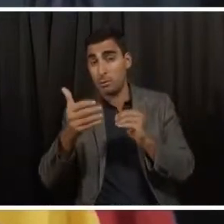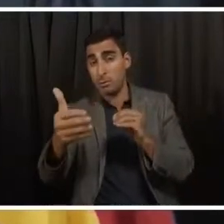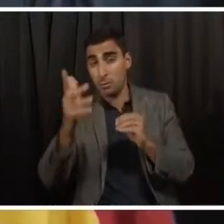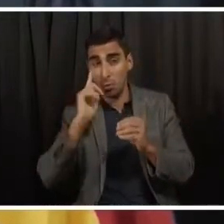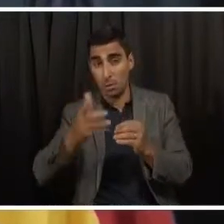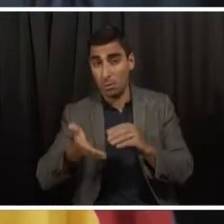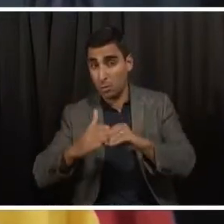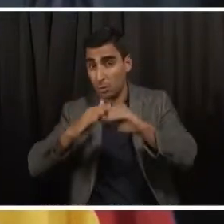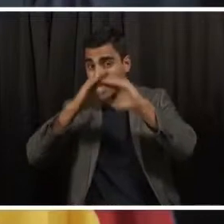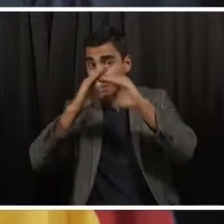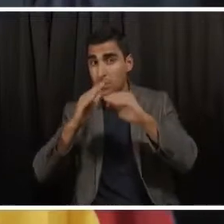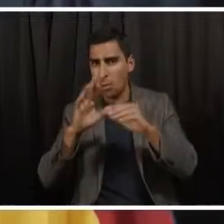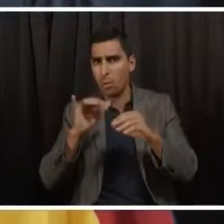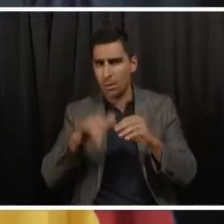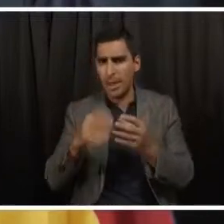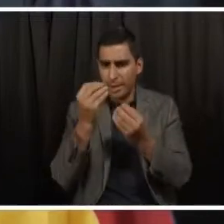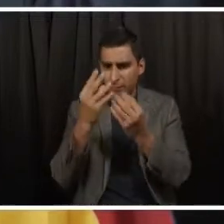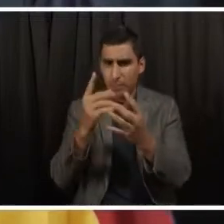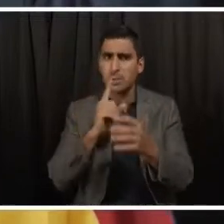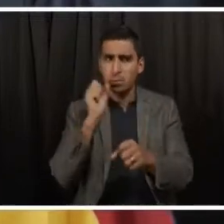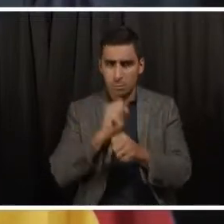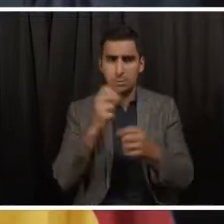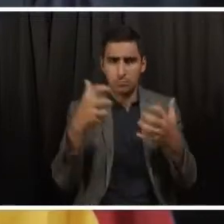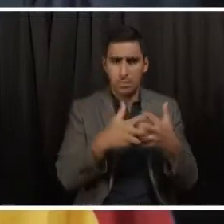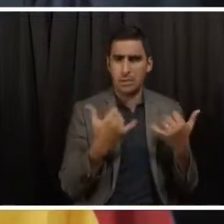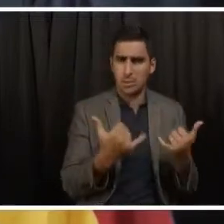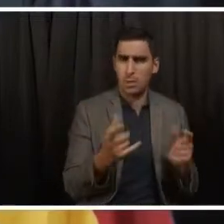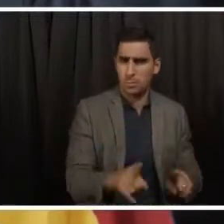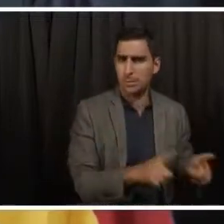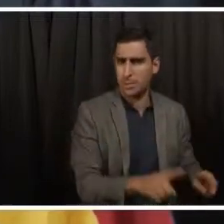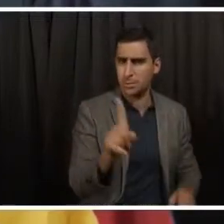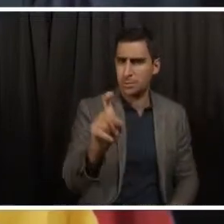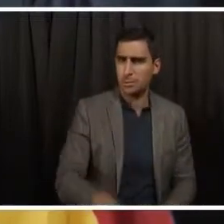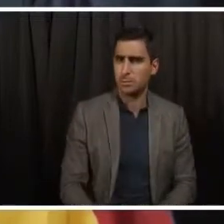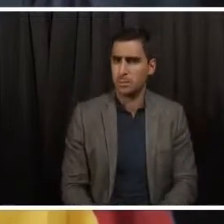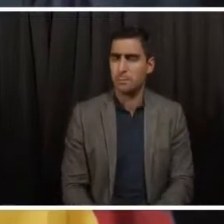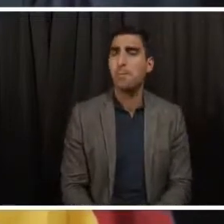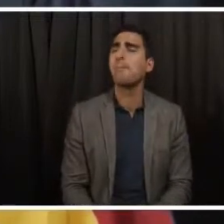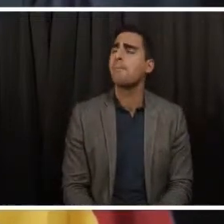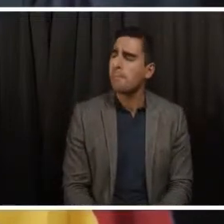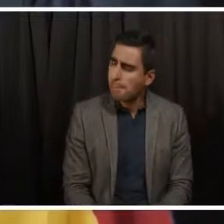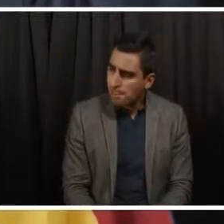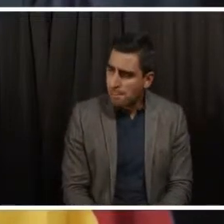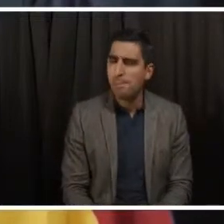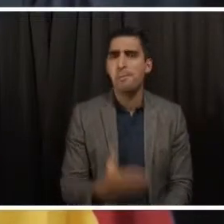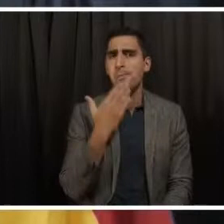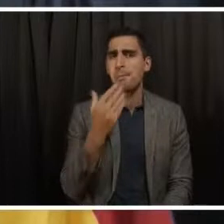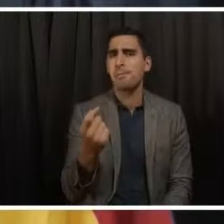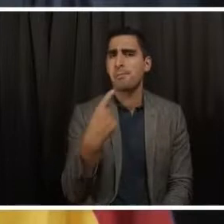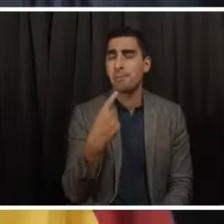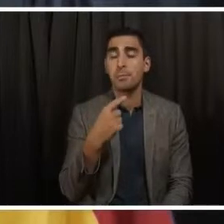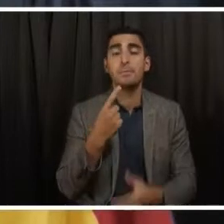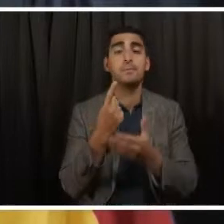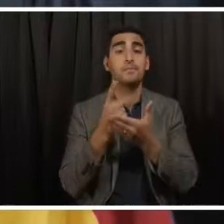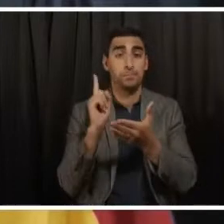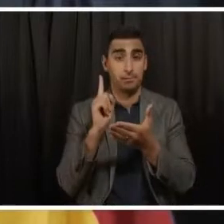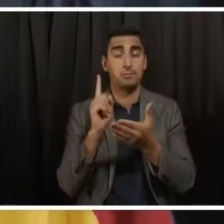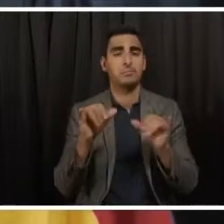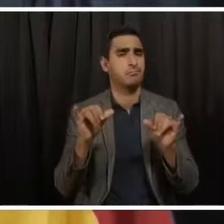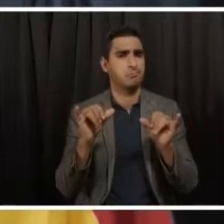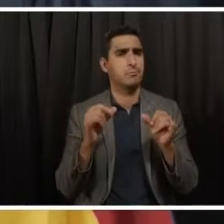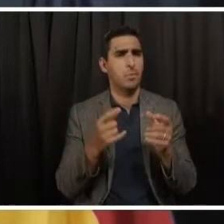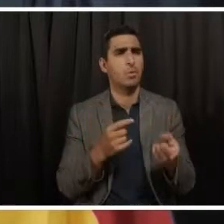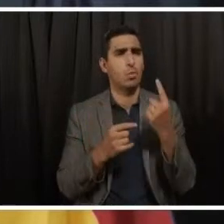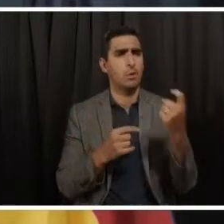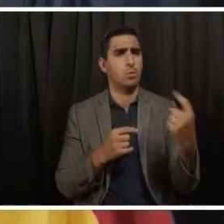kind of reflects the real protection for everybody? Yeah, that's a great question. So last week, actually, I was asked the question about